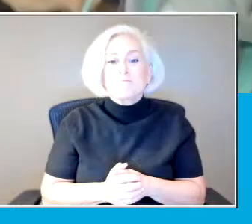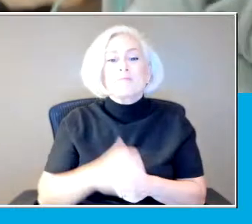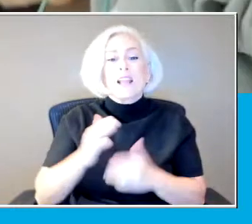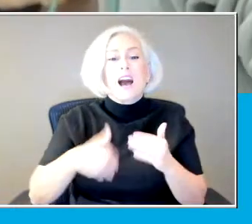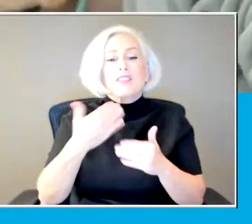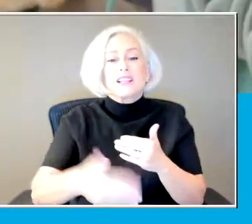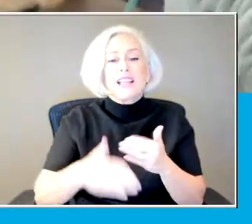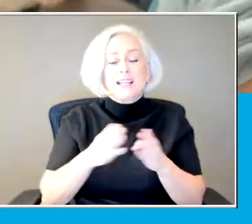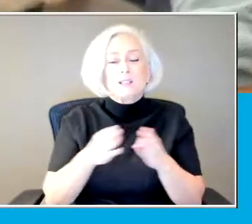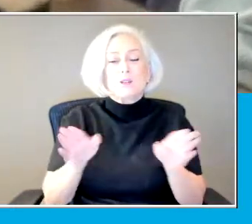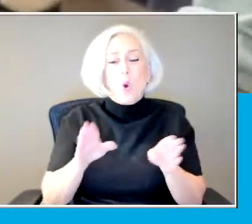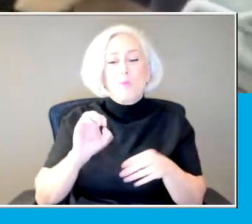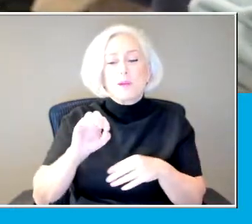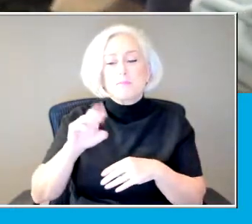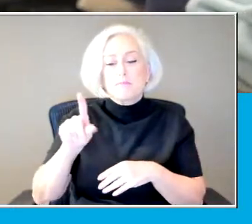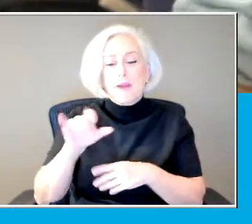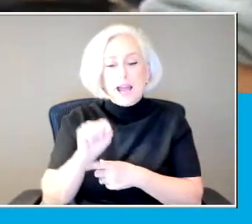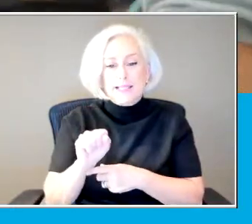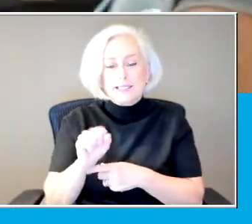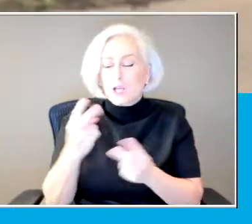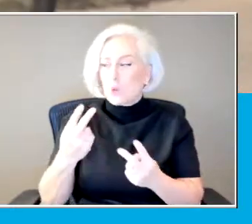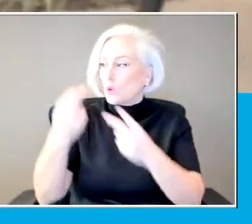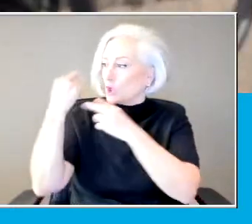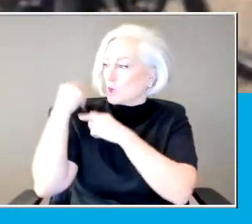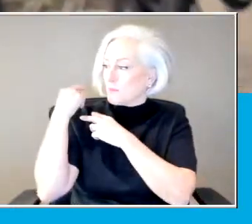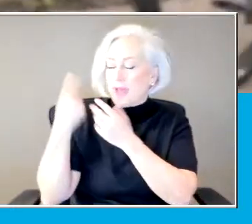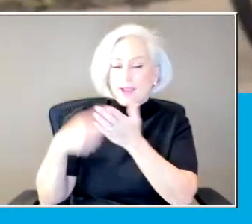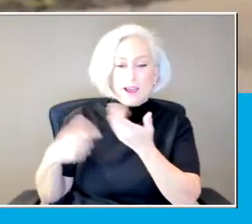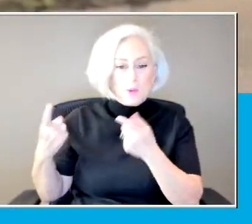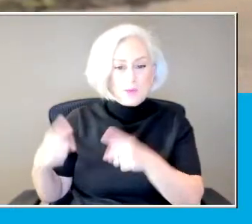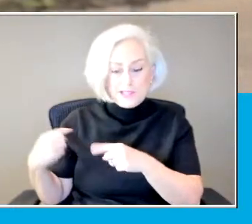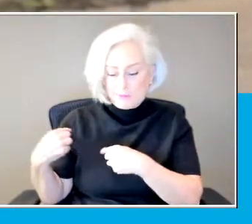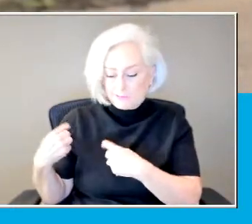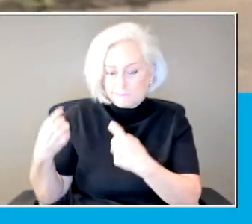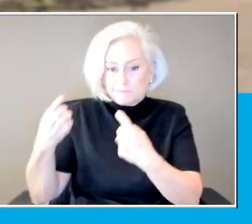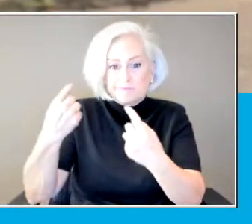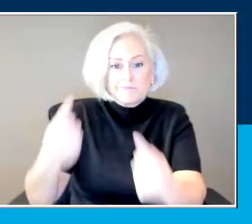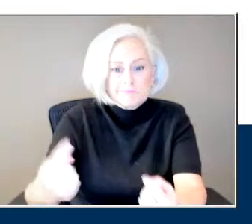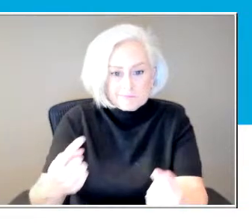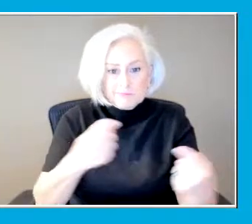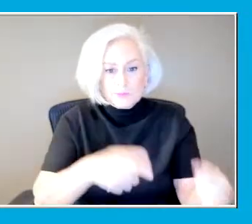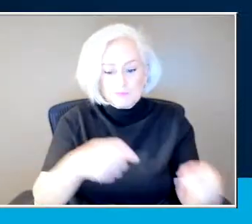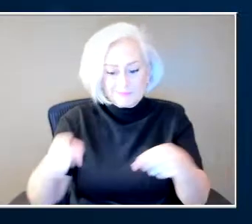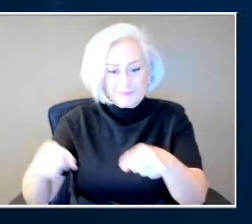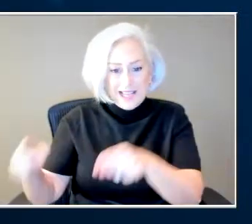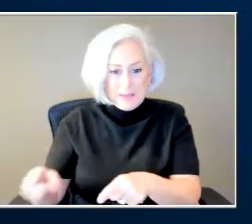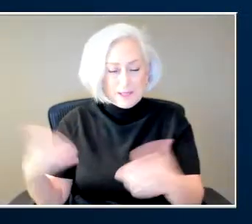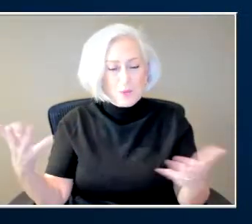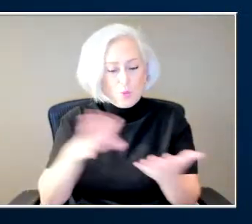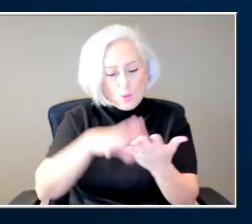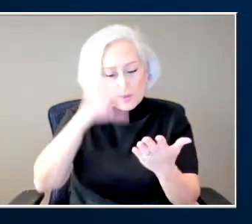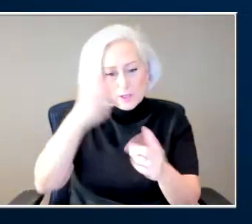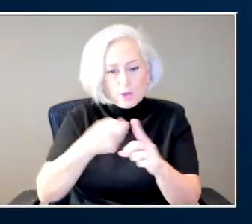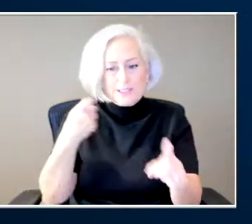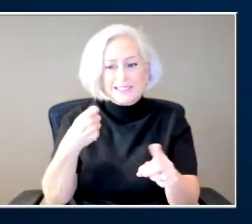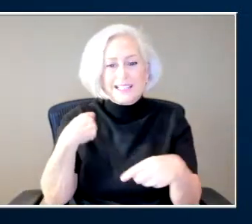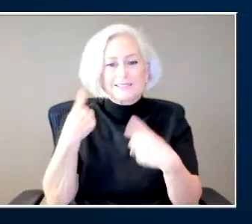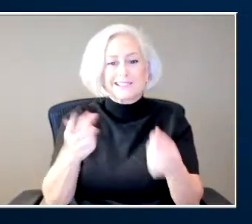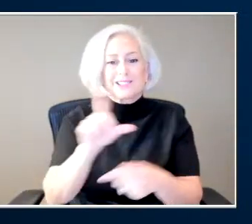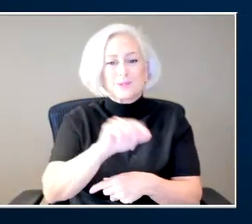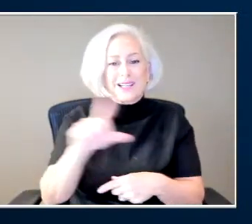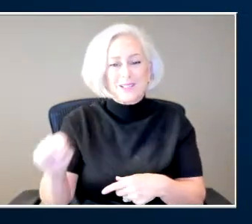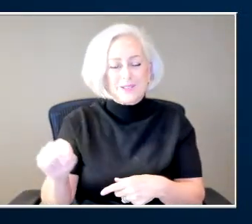we reflect on where we were, how far we've come, and the lessons learned since the height of the pandemic. Wednesday at 8.